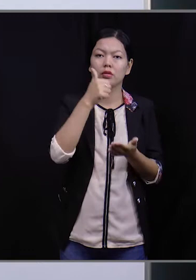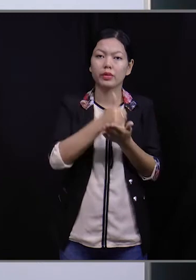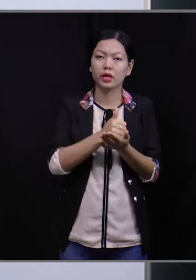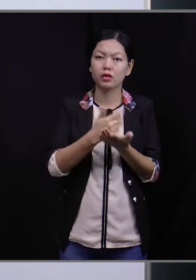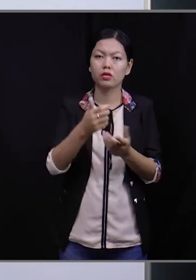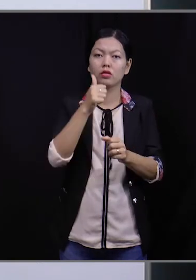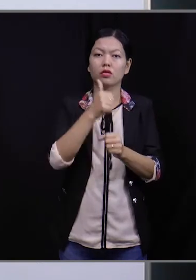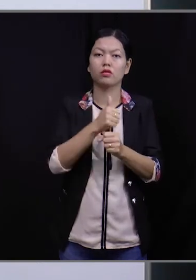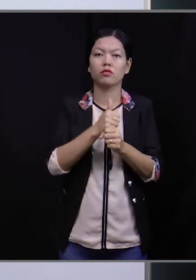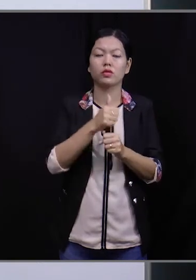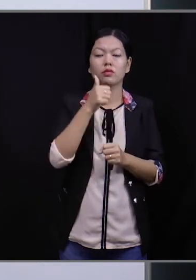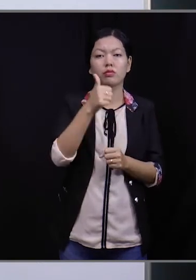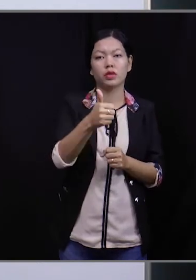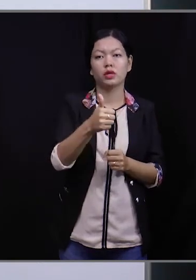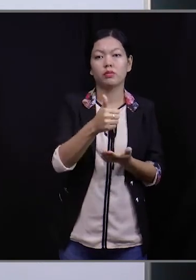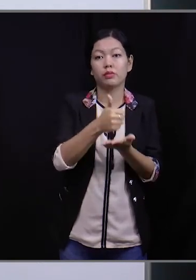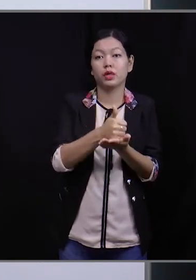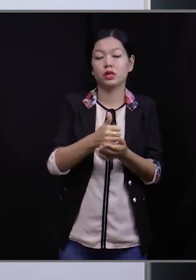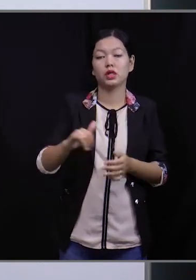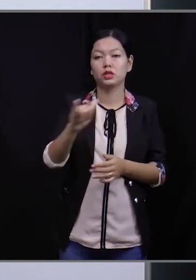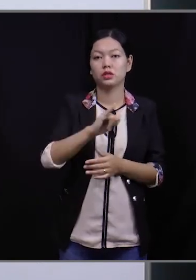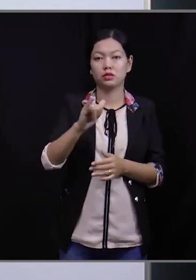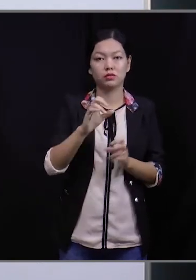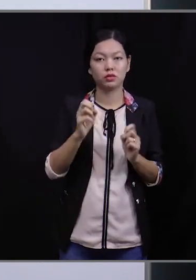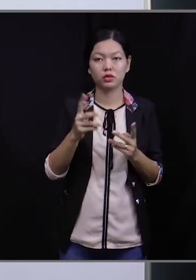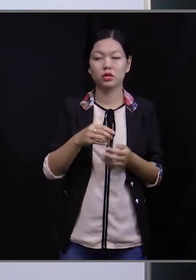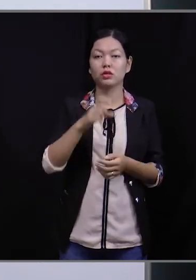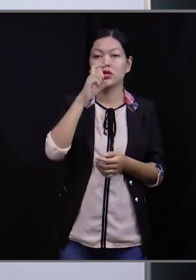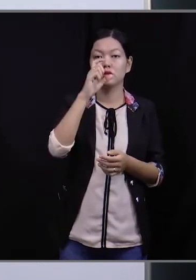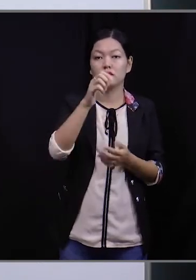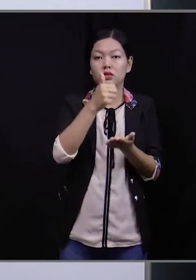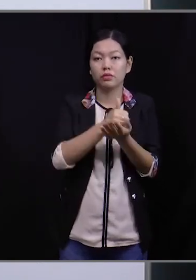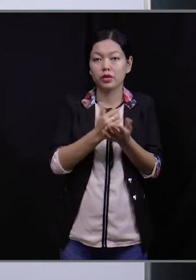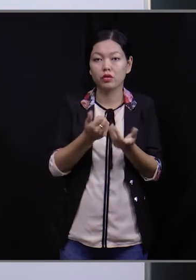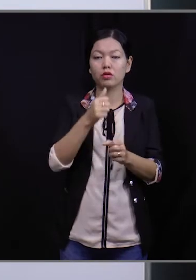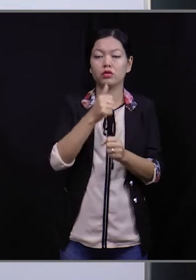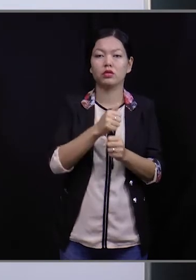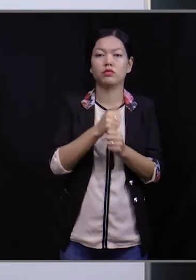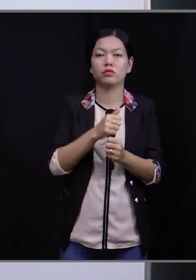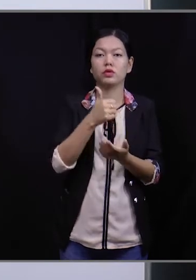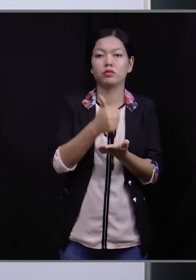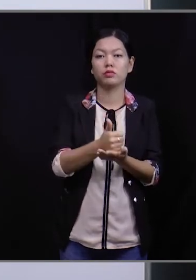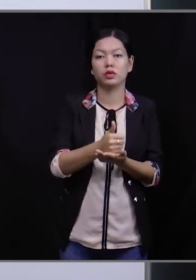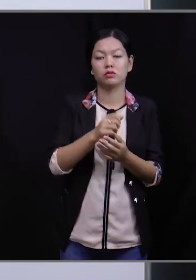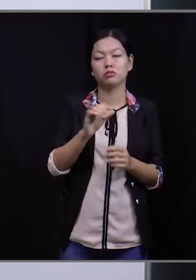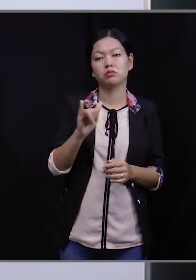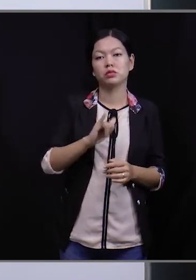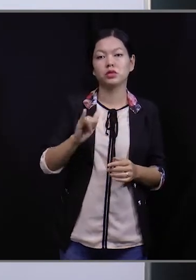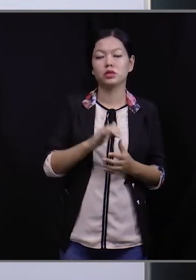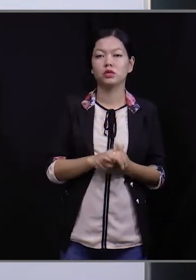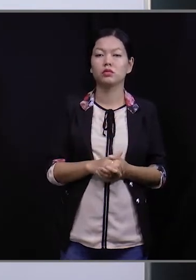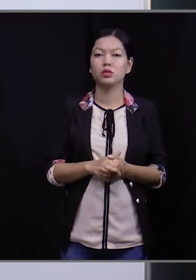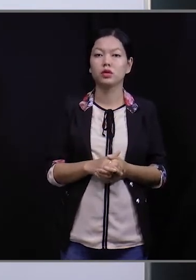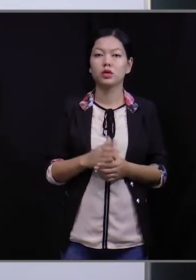Understood. So in times of expansionary monetary policy, the central bank will start reducing or